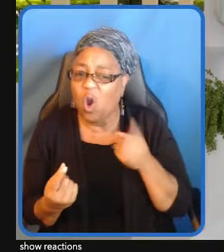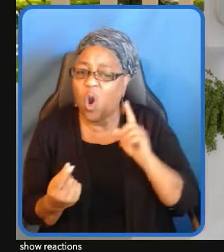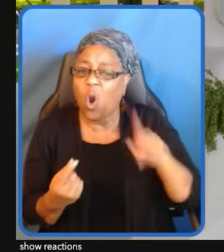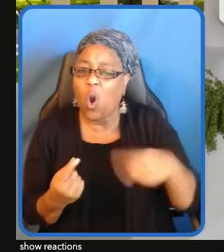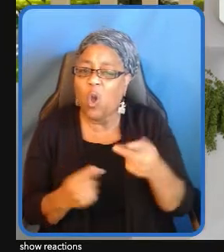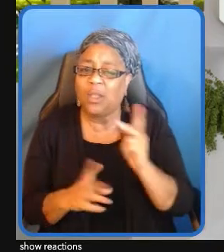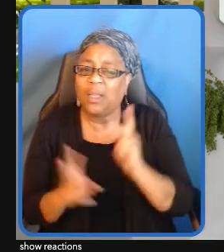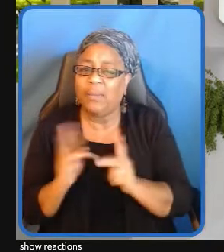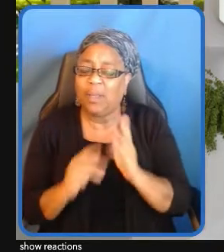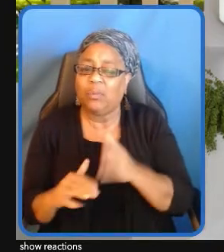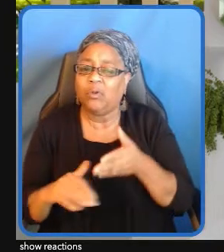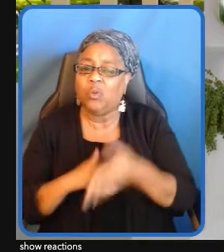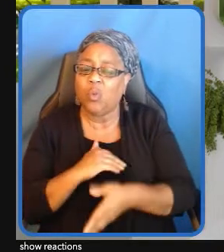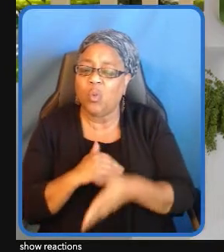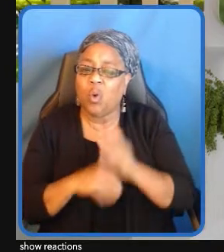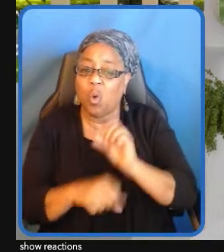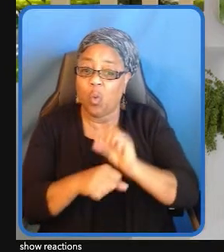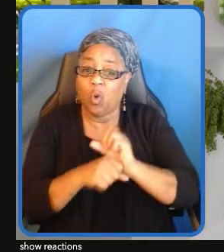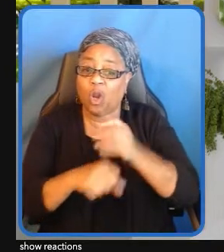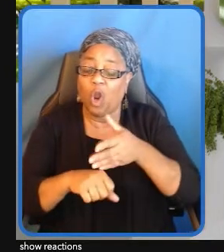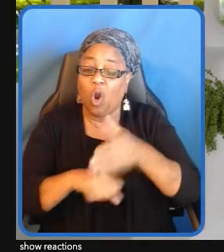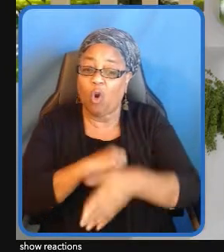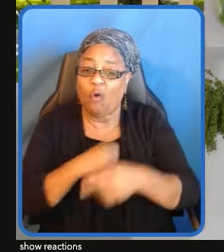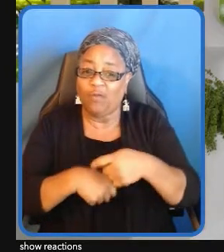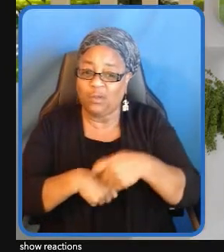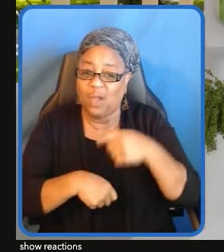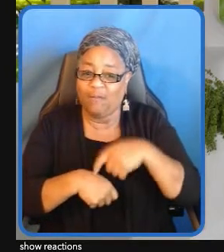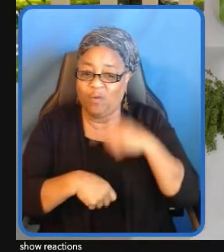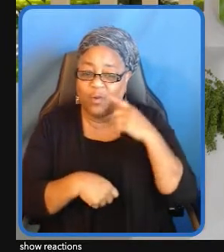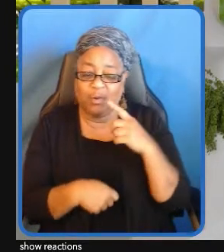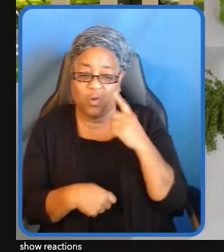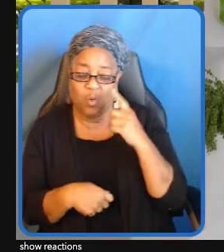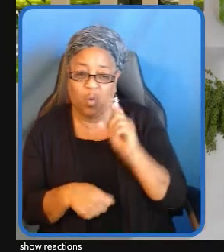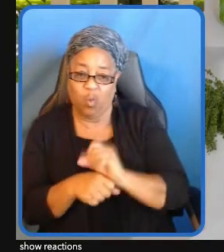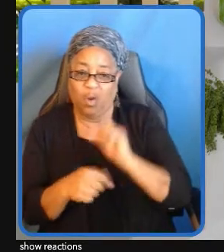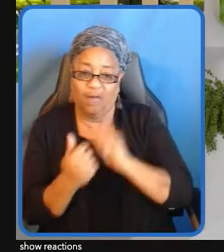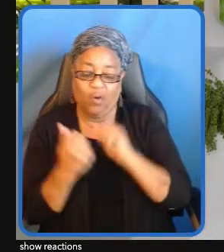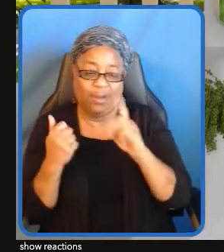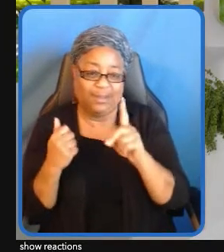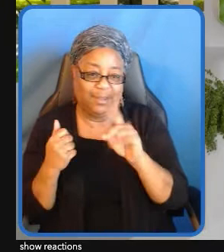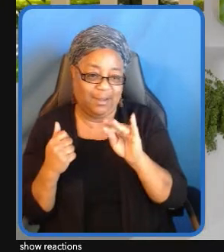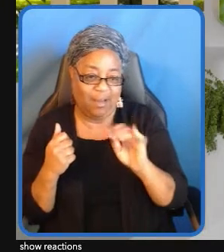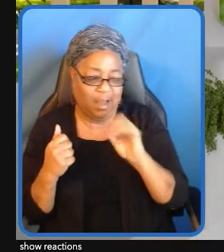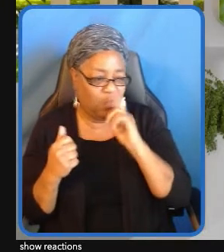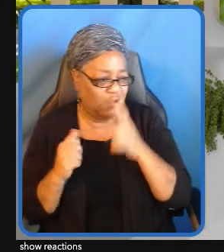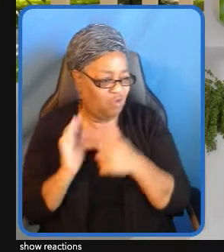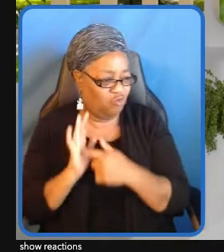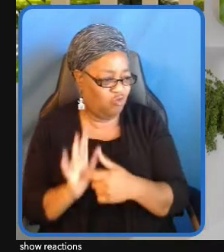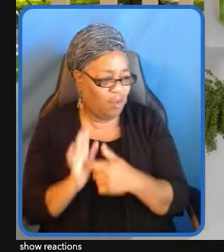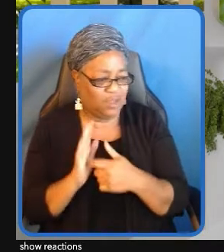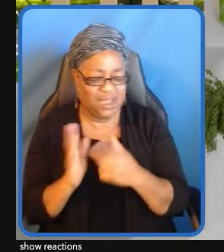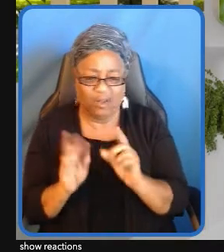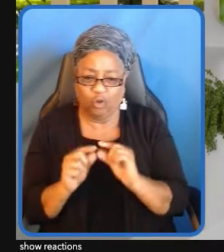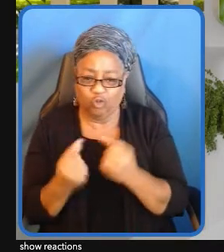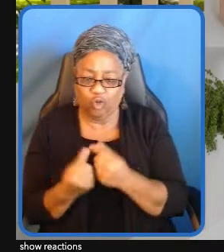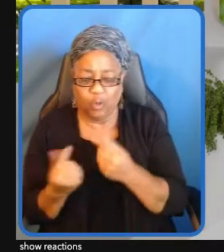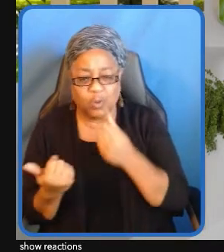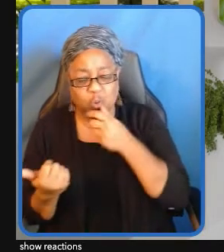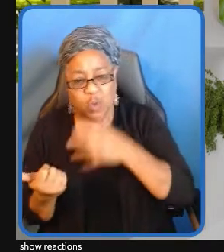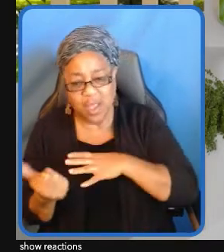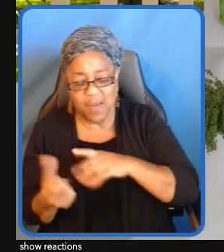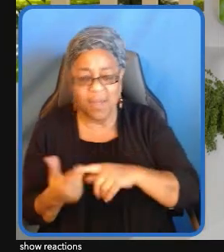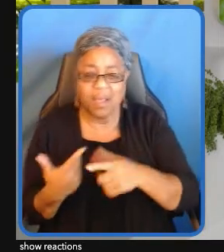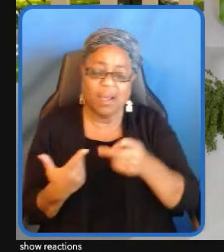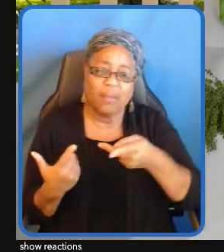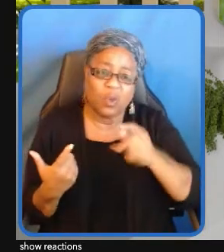solve DEI were underrepresented groups. You know who I'm talking about, the women, people of color, people with disabilities, the